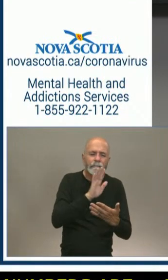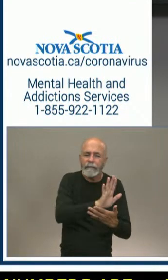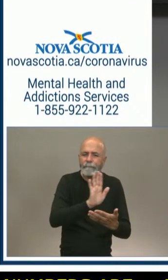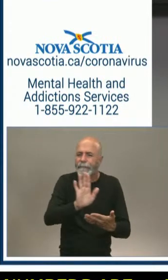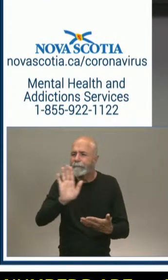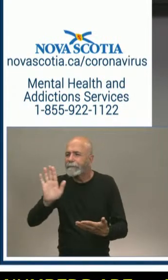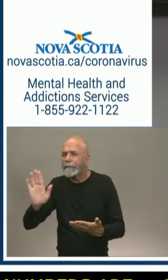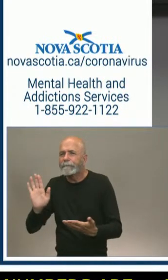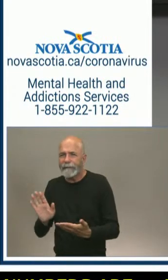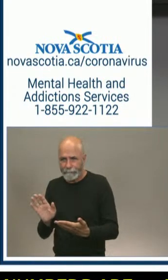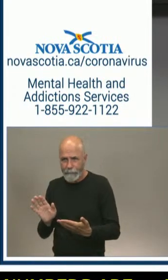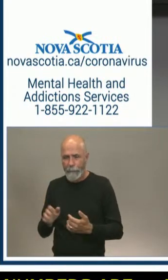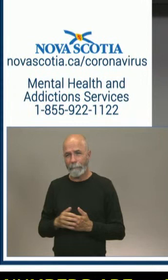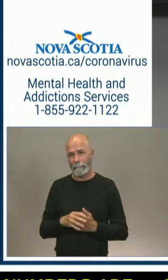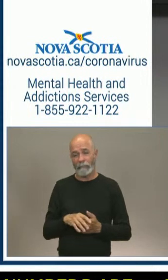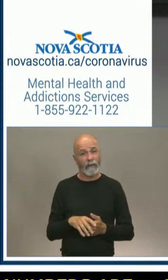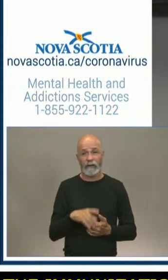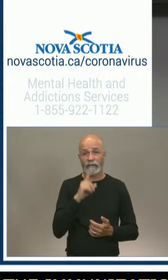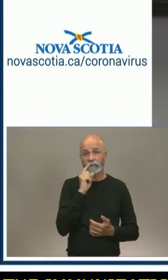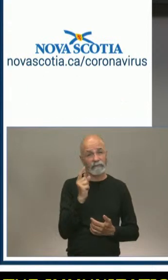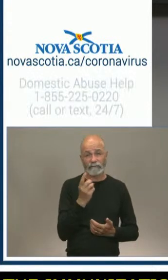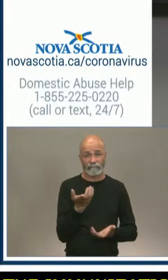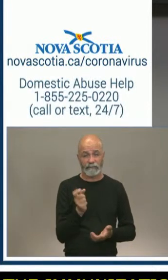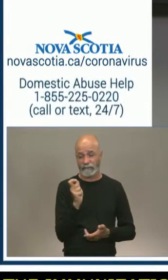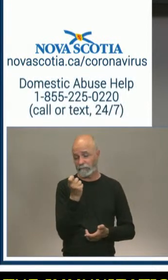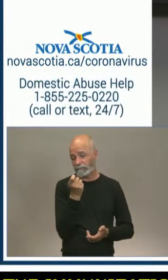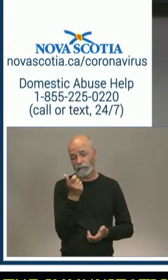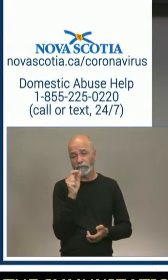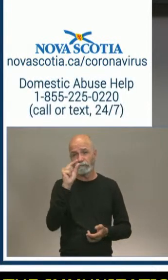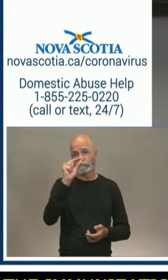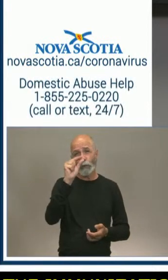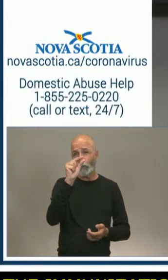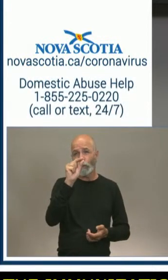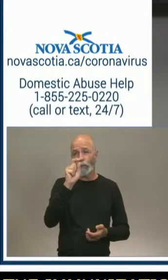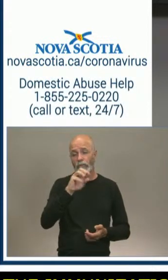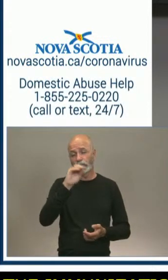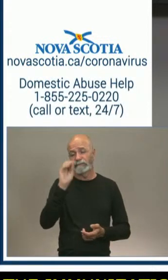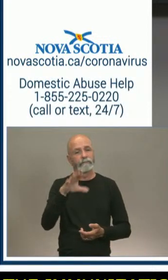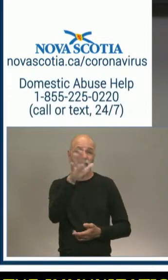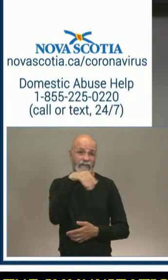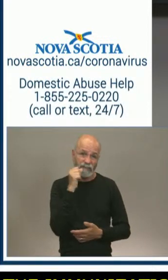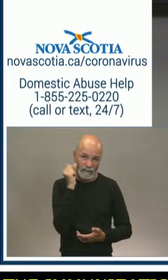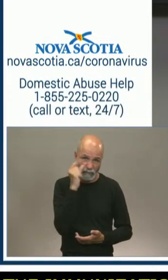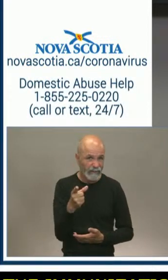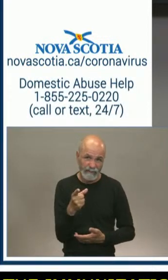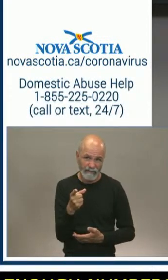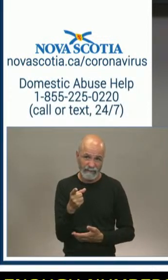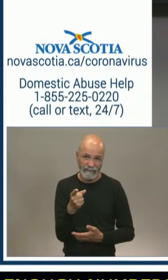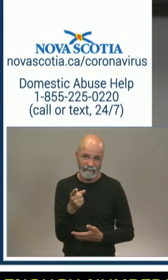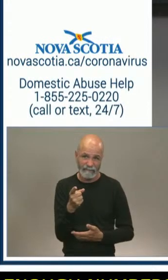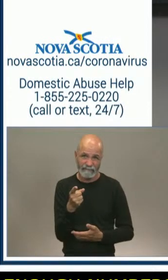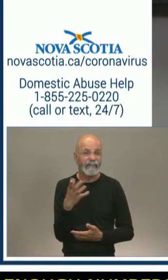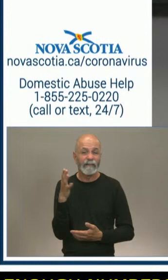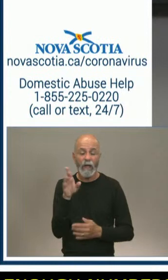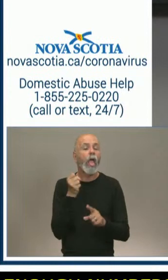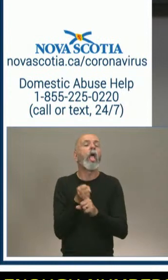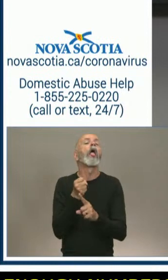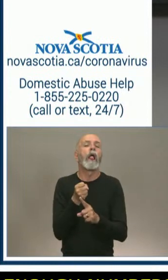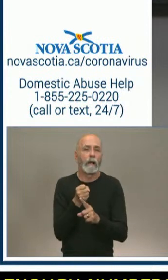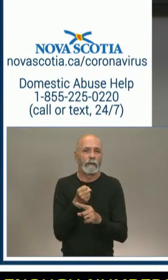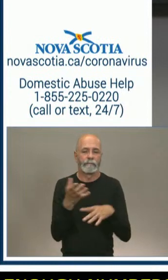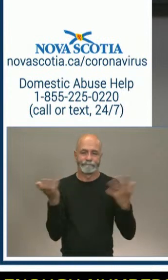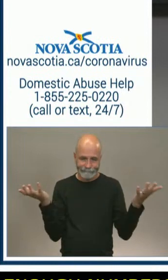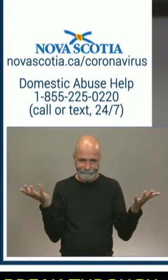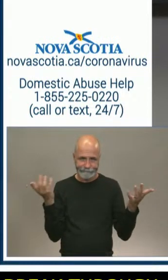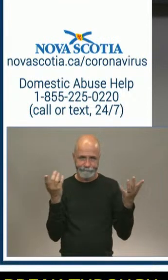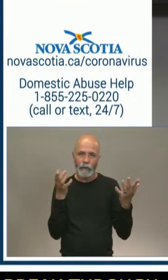of breakthrough cases is not a surprise. We're not seeing a percentage that would say that we have a problem with the vaccine